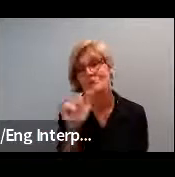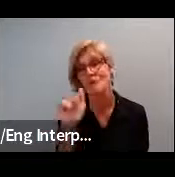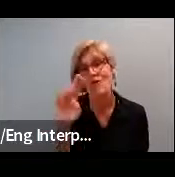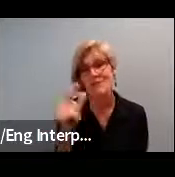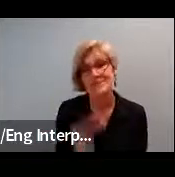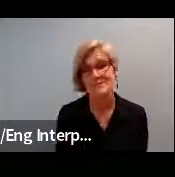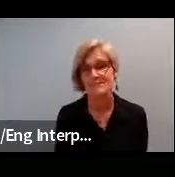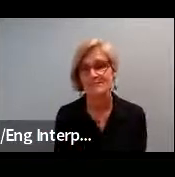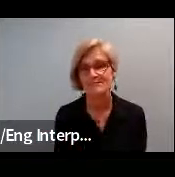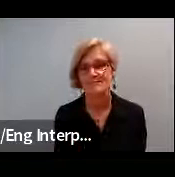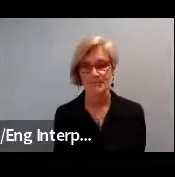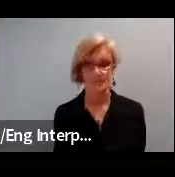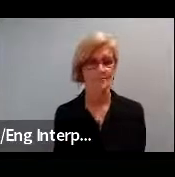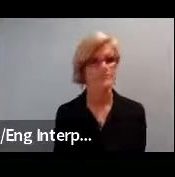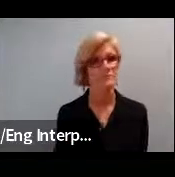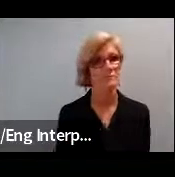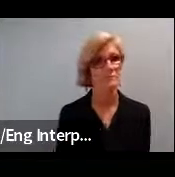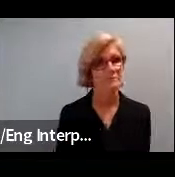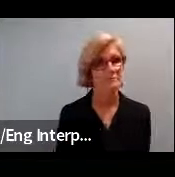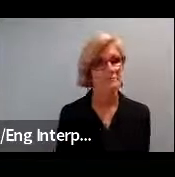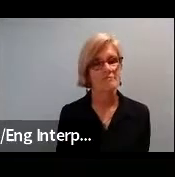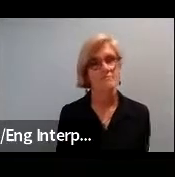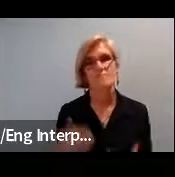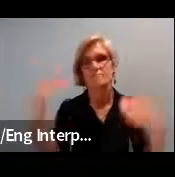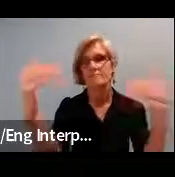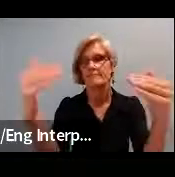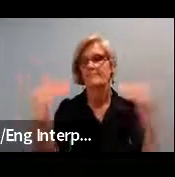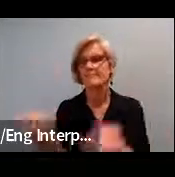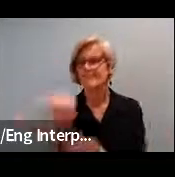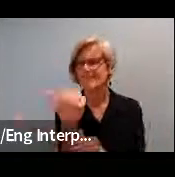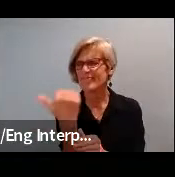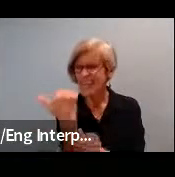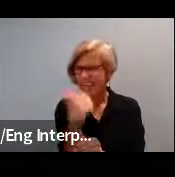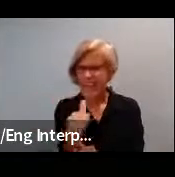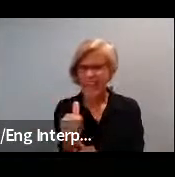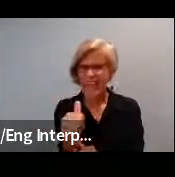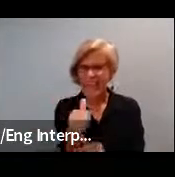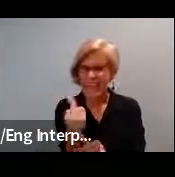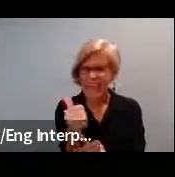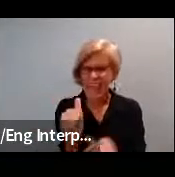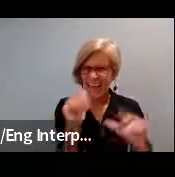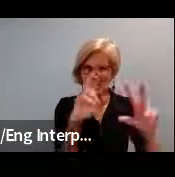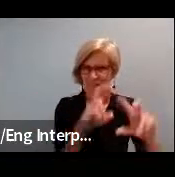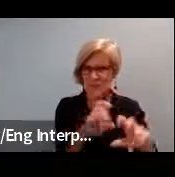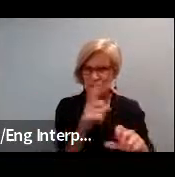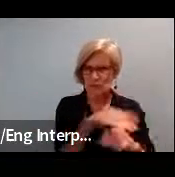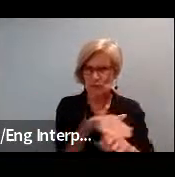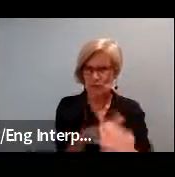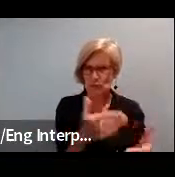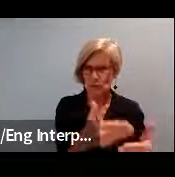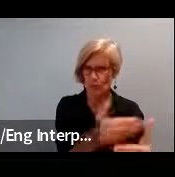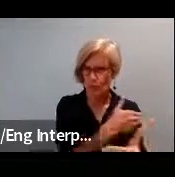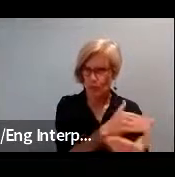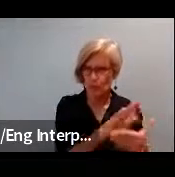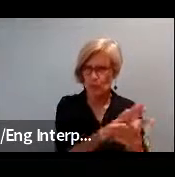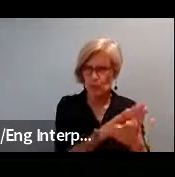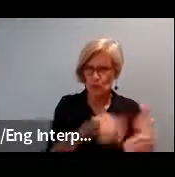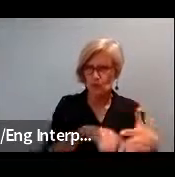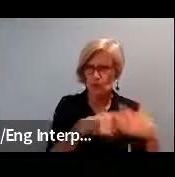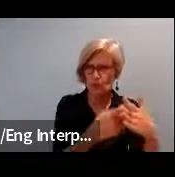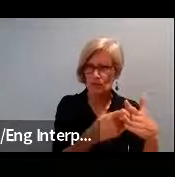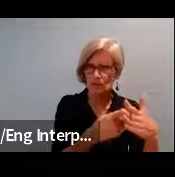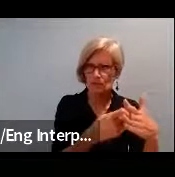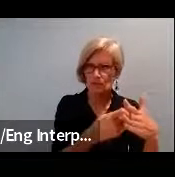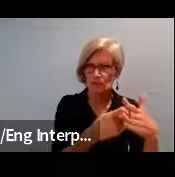The next question is, are there any assessments done for children prior to the beginning of the school